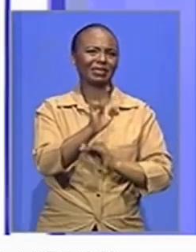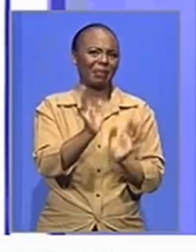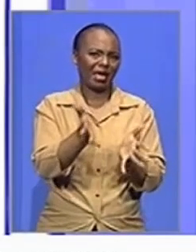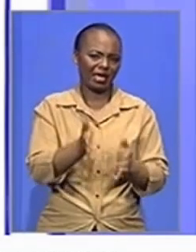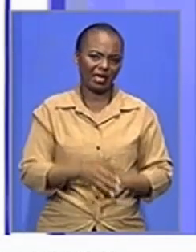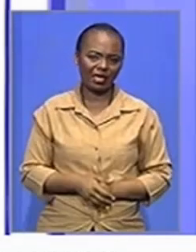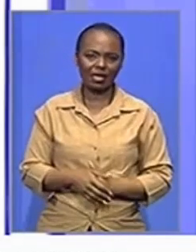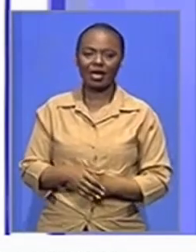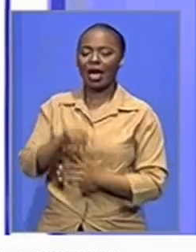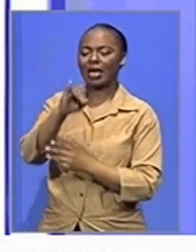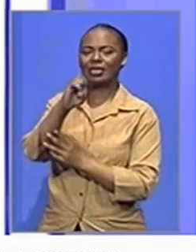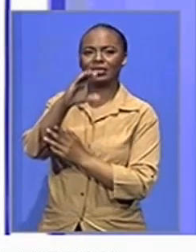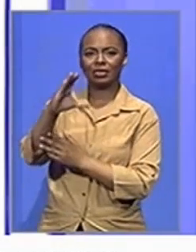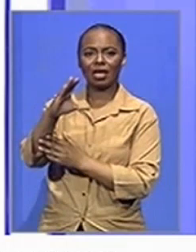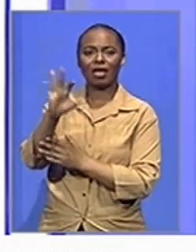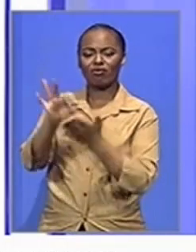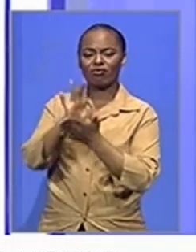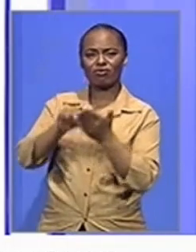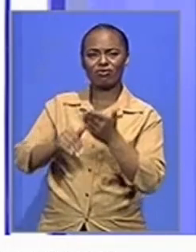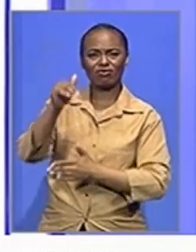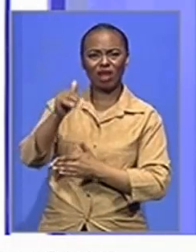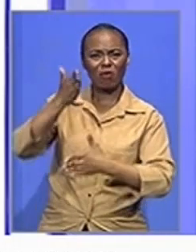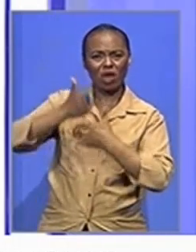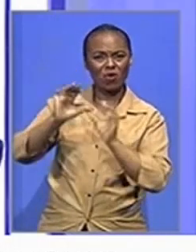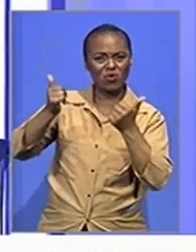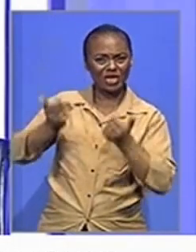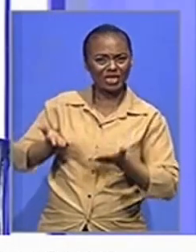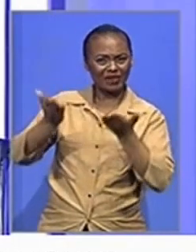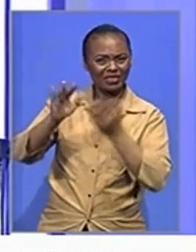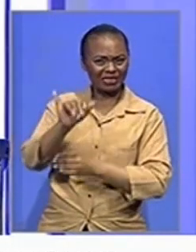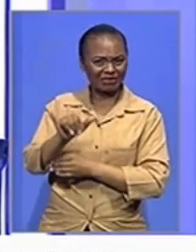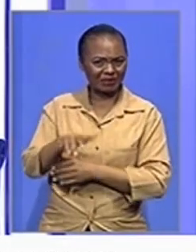ya IEC mo tsamaisong ya ditlhopho tseno o e bona jang Prof?